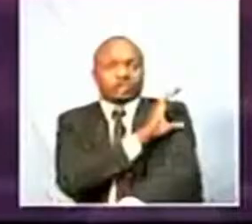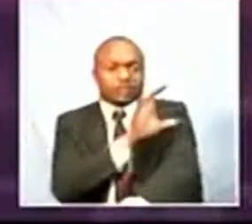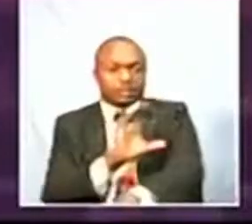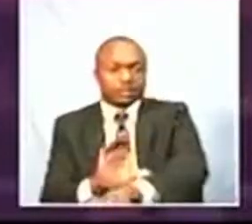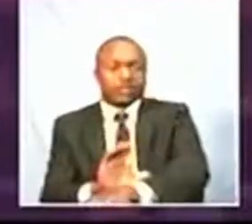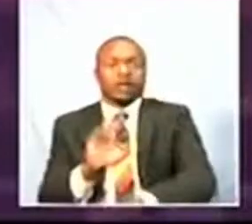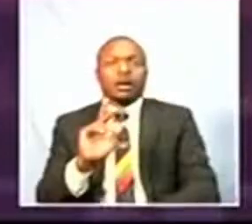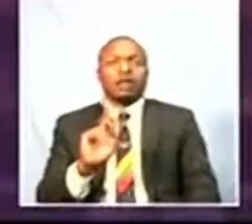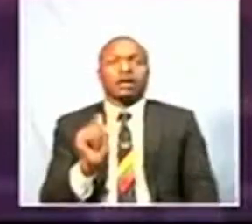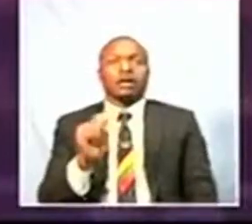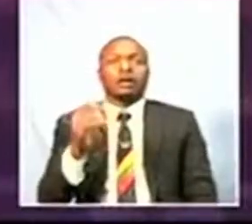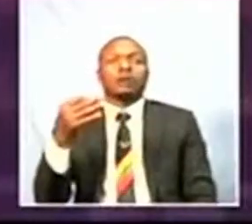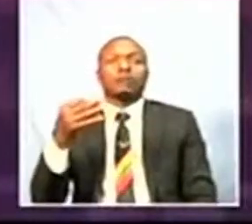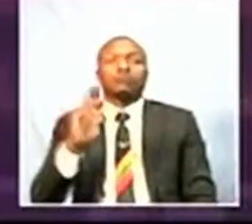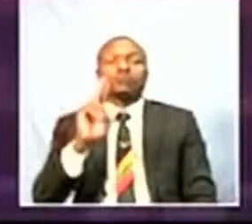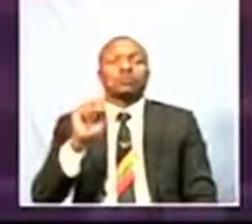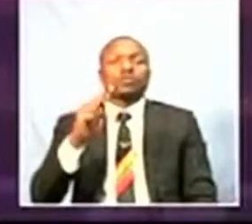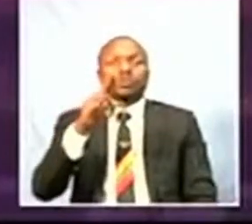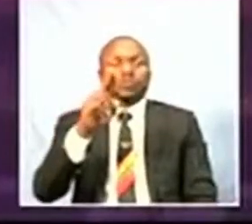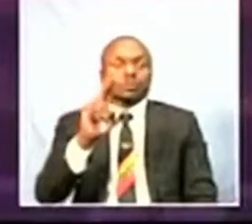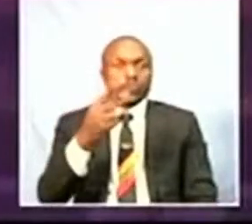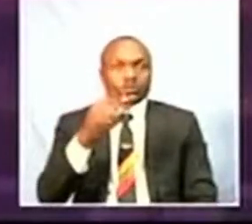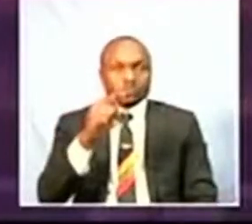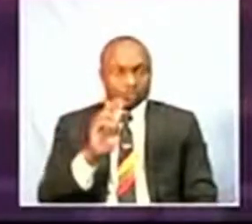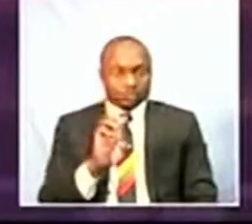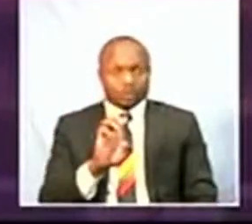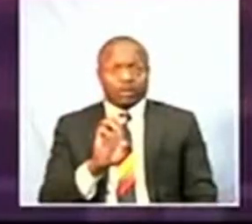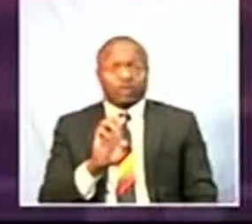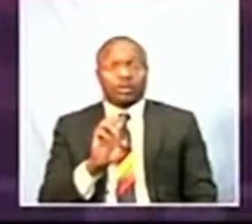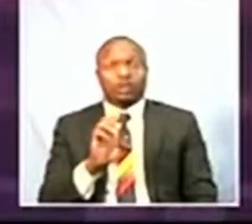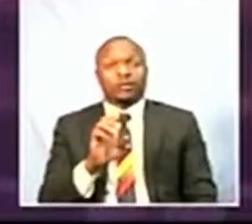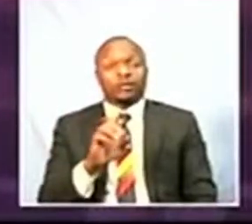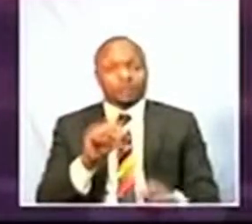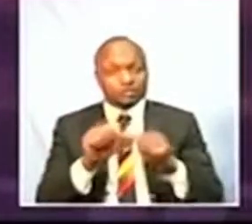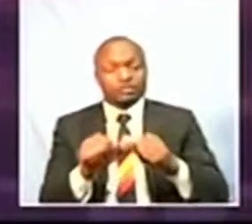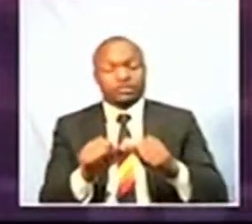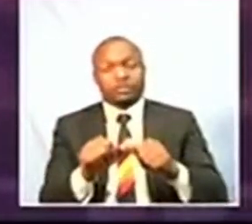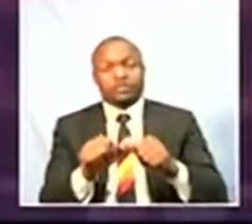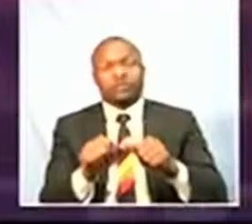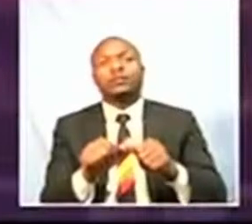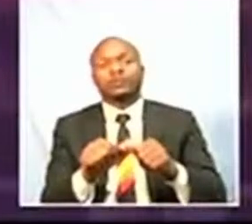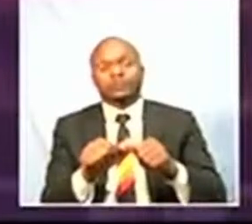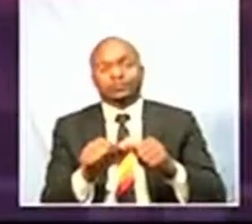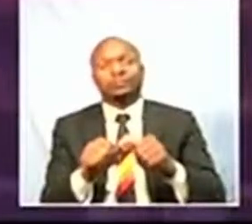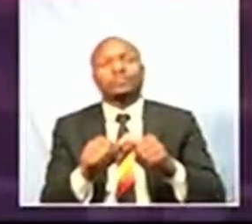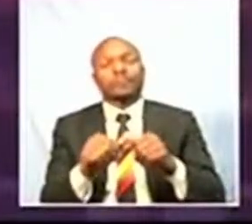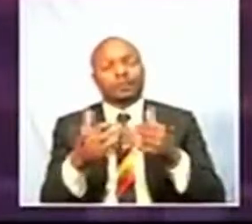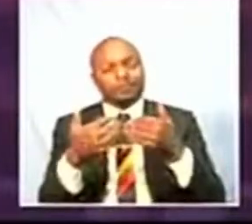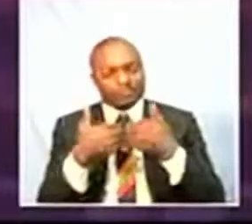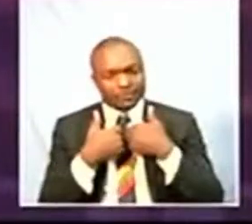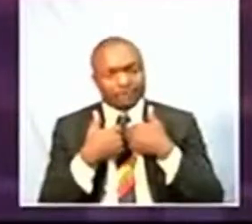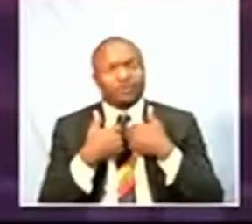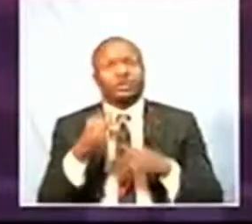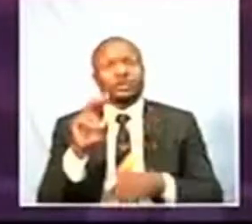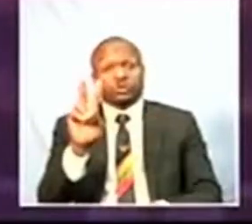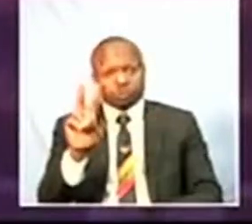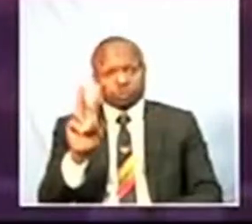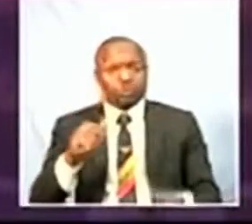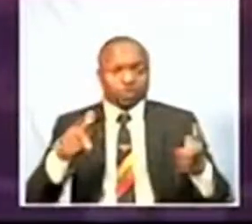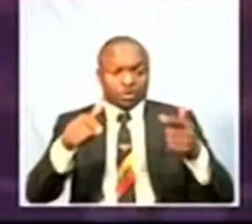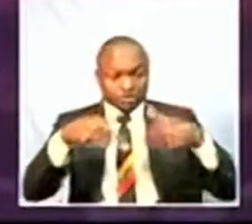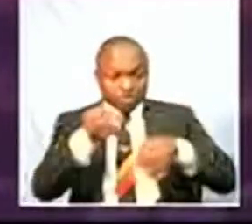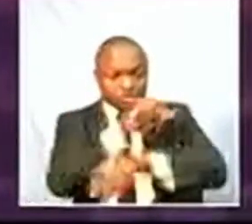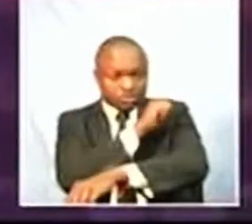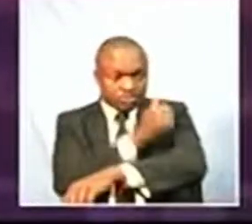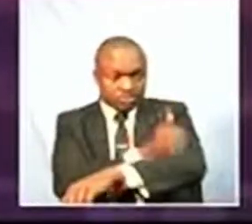Kavungu. And still to make an appearance before the Committee on Local Government Accounts today, we still have 2 local